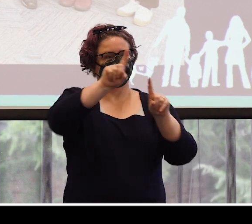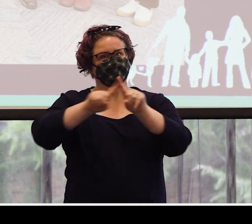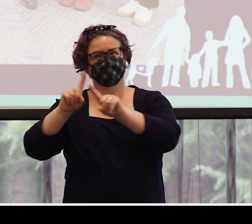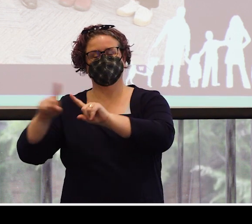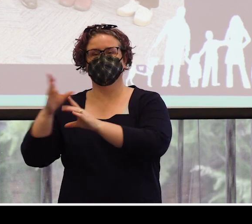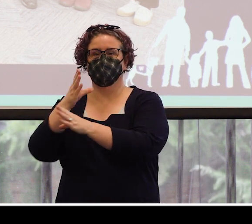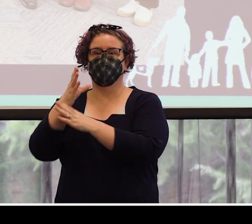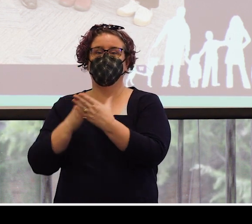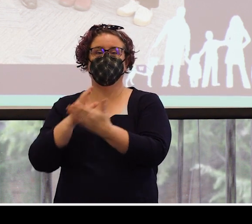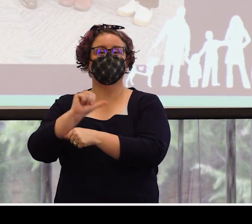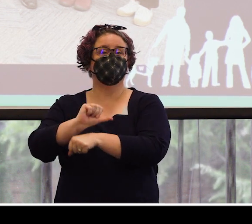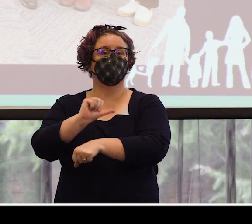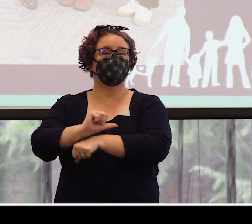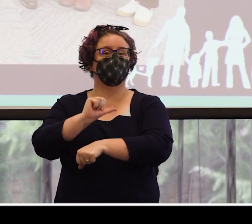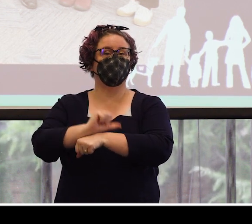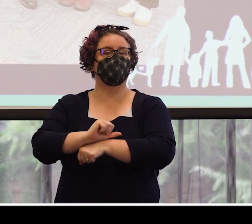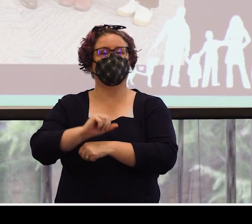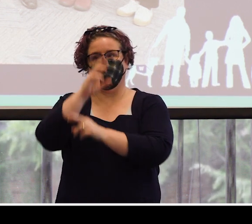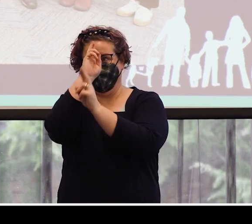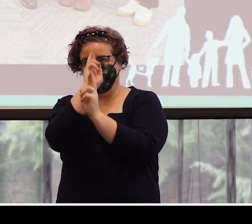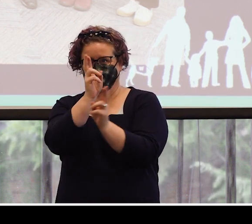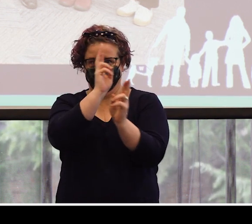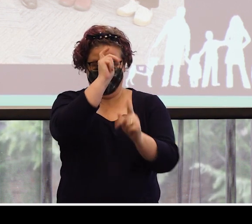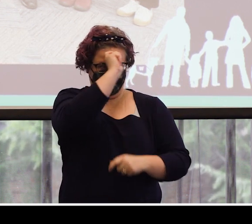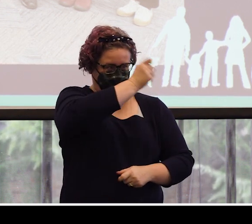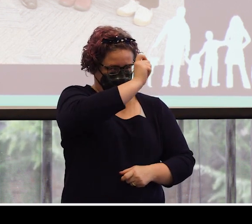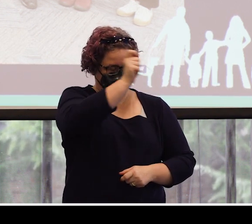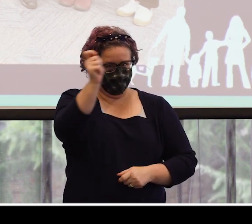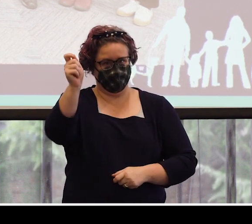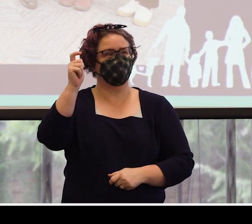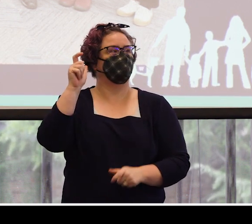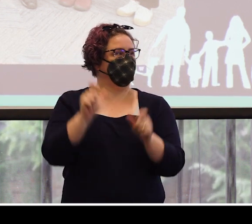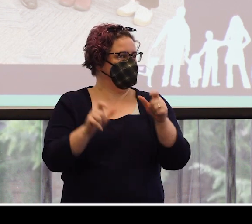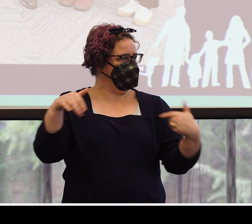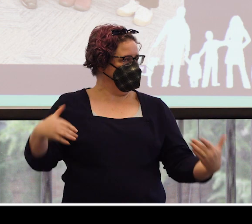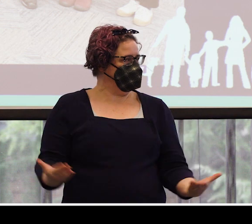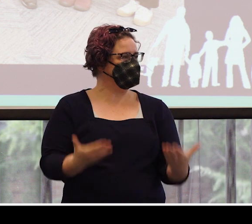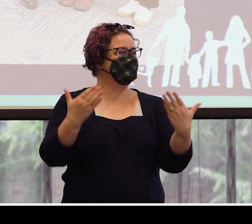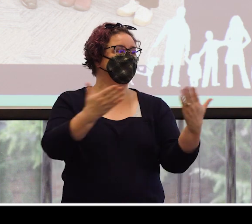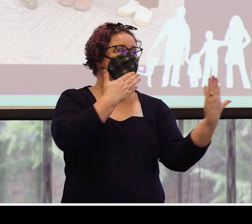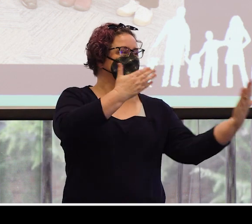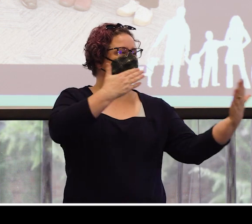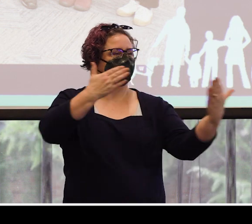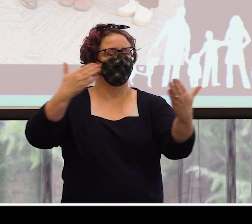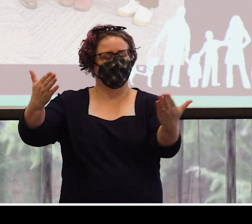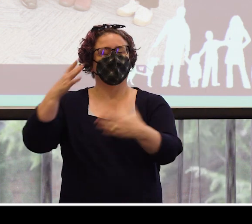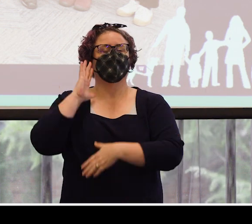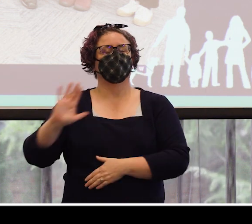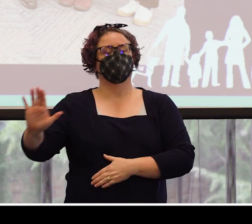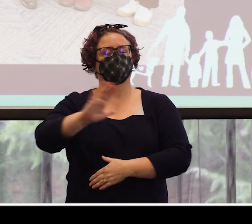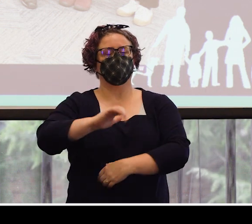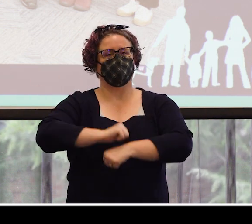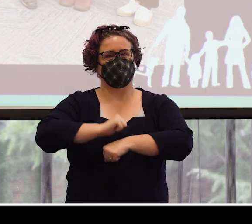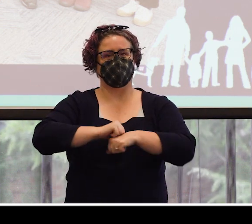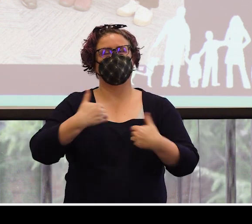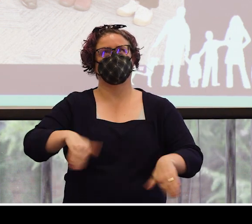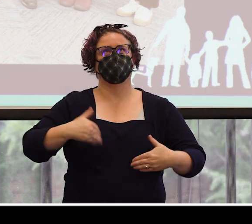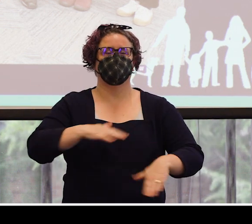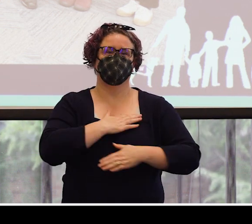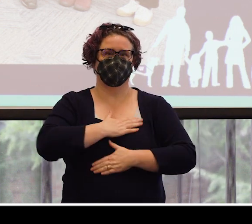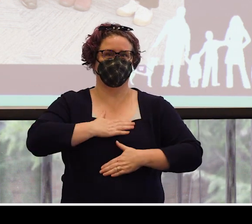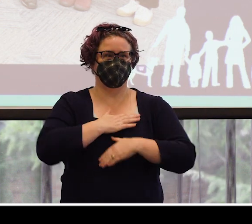the work, and I wanted to acknowledge everybody, and some of us are in the room, so thank you for the work that you do. I really appreciate